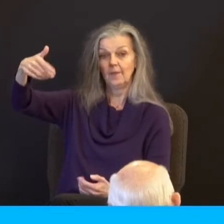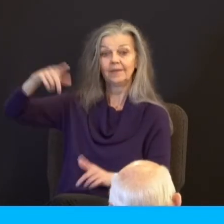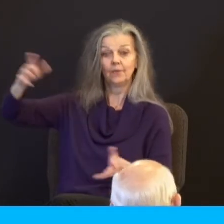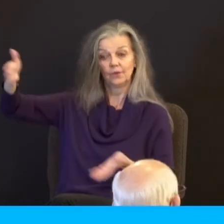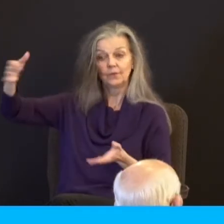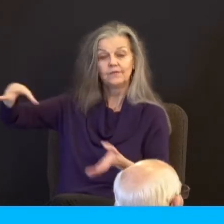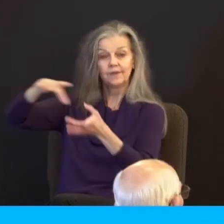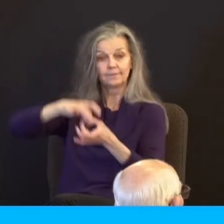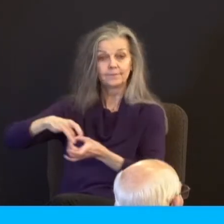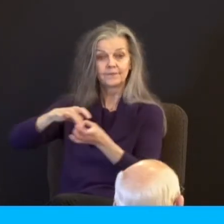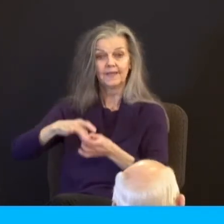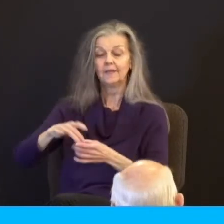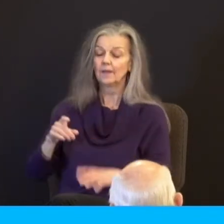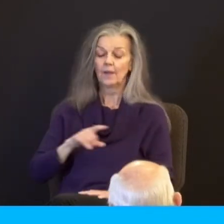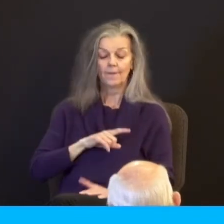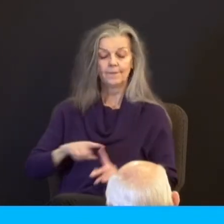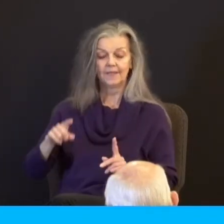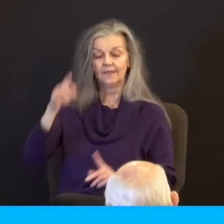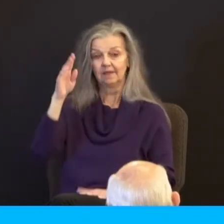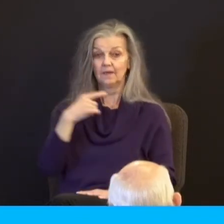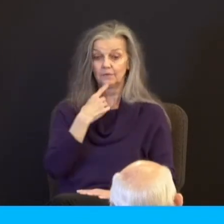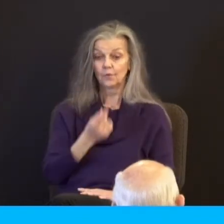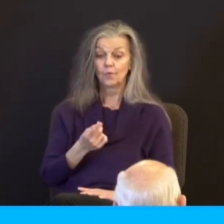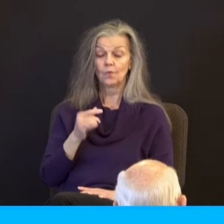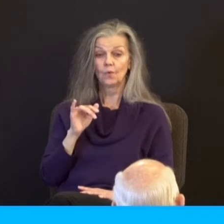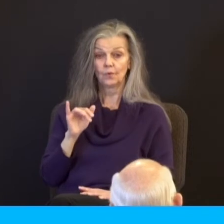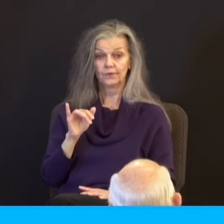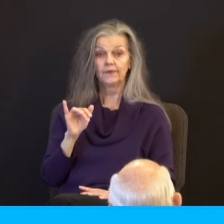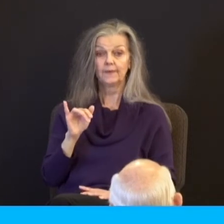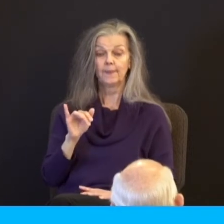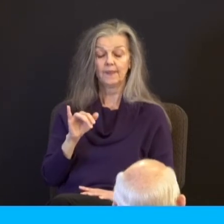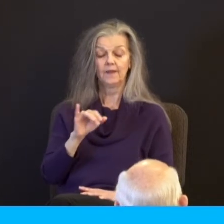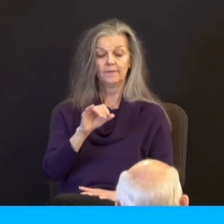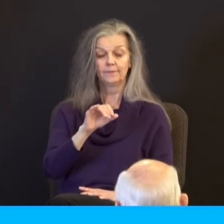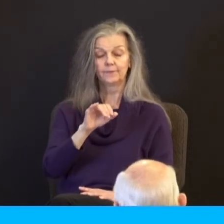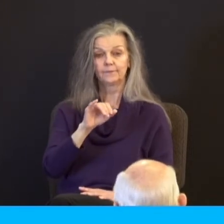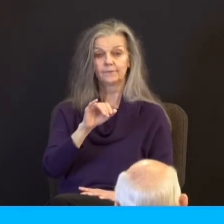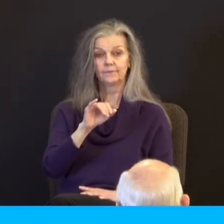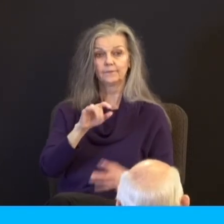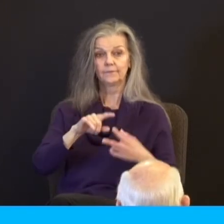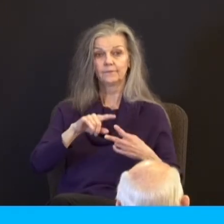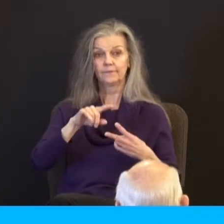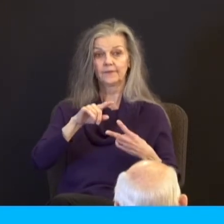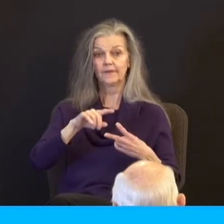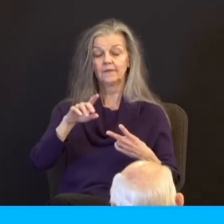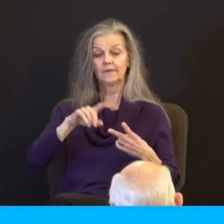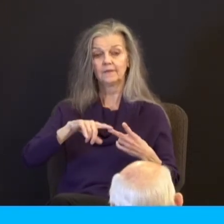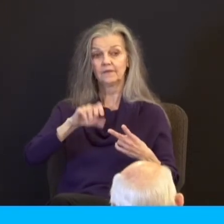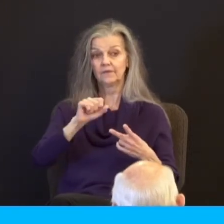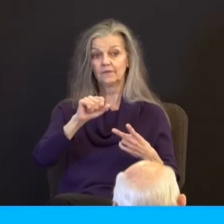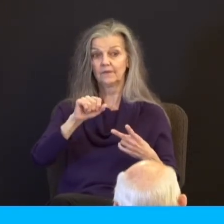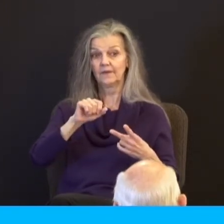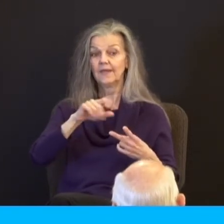that none of his descendants would reign on the throne of Israel. Satan thought through their rebellion that he had gotten him into, and that curse that he got placed